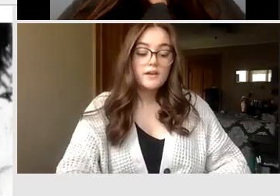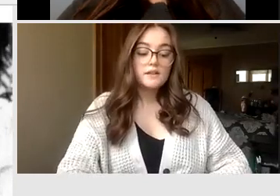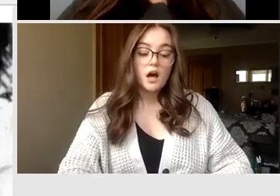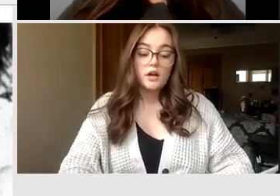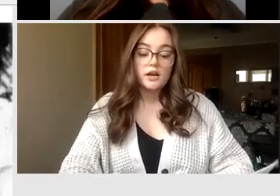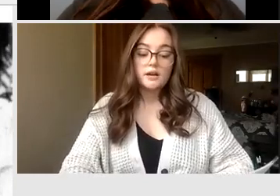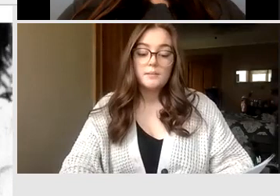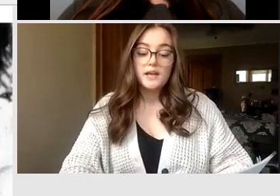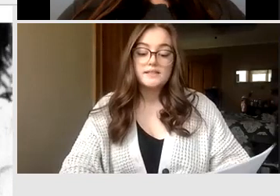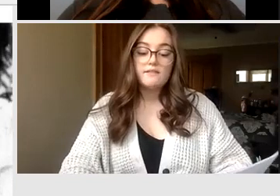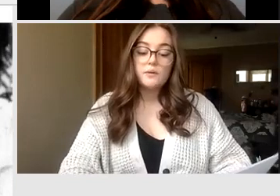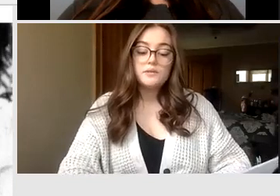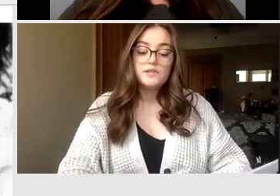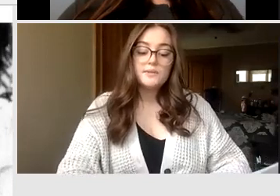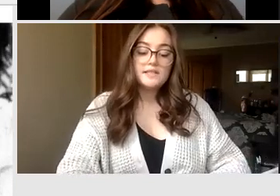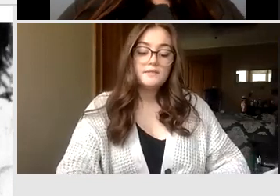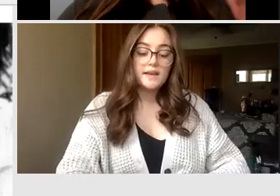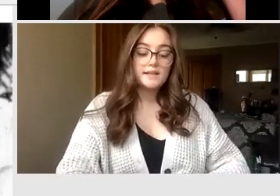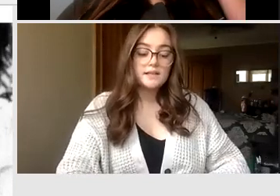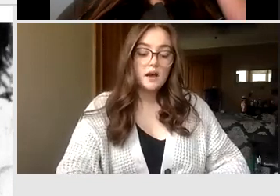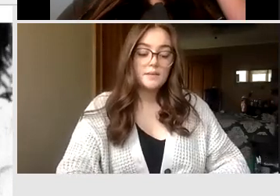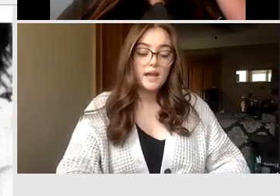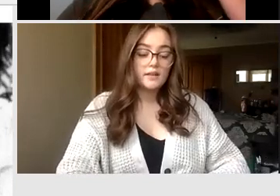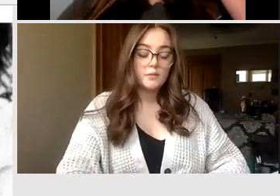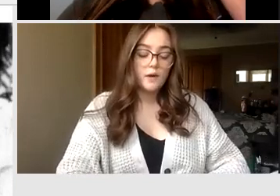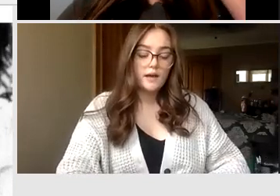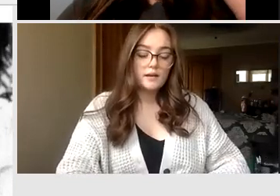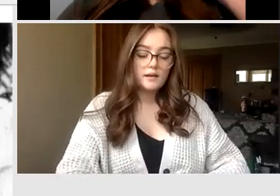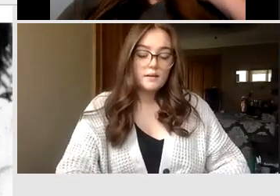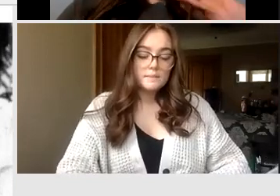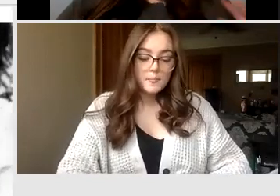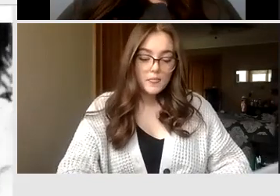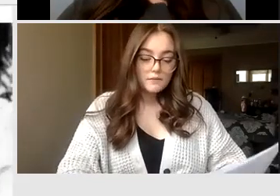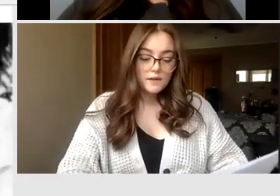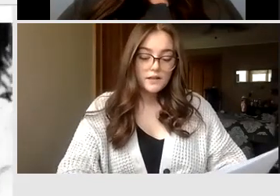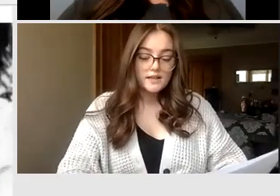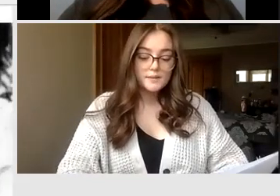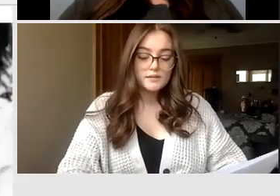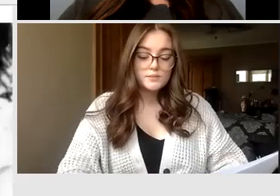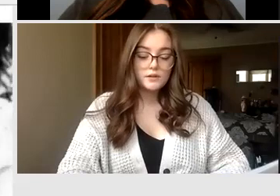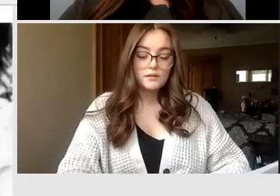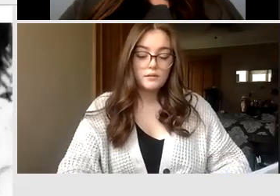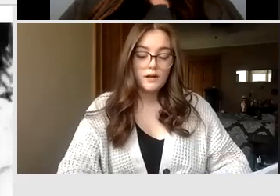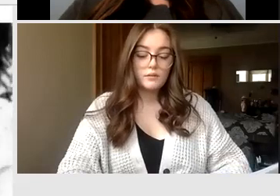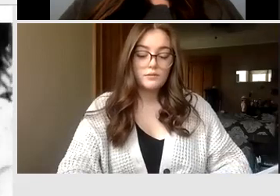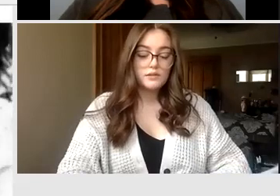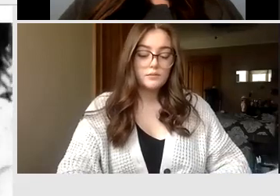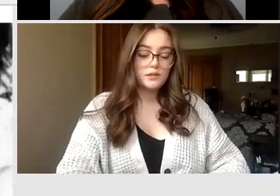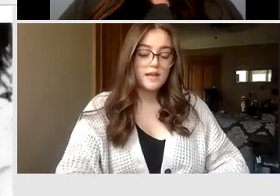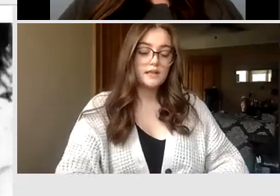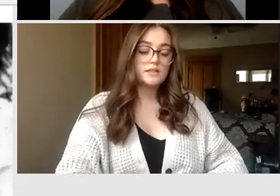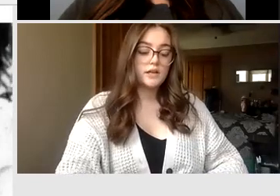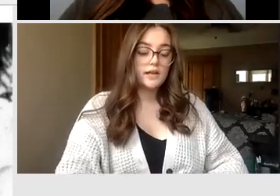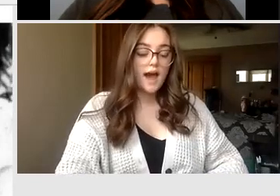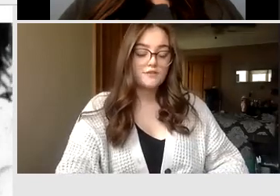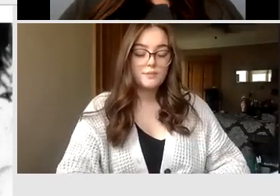or even longer because everyone was too busy fighting to come and carry them away. Field hospitals where the wounded were